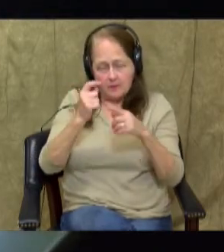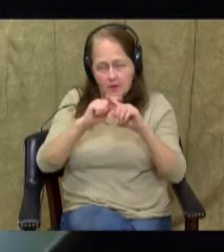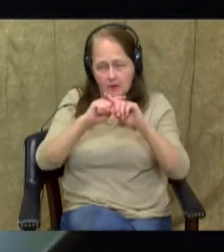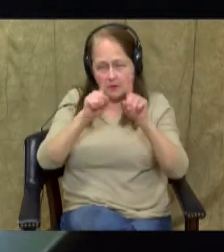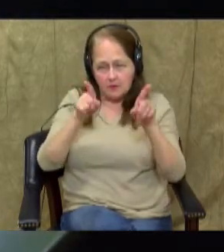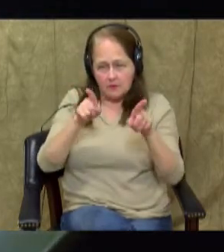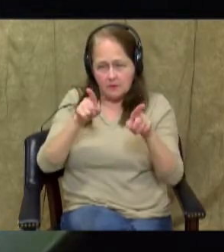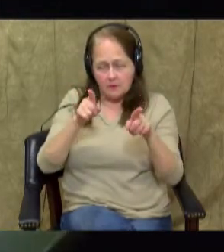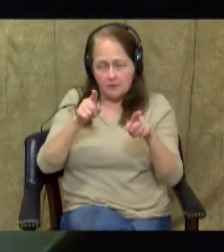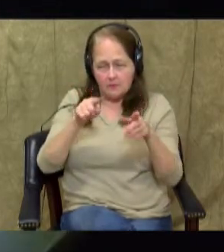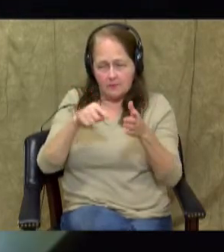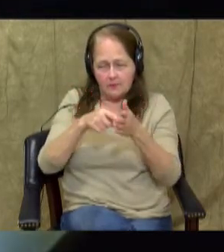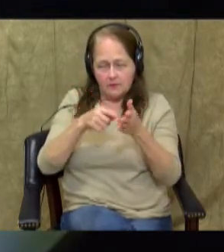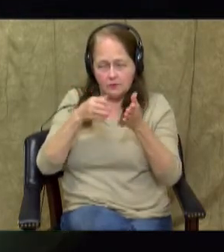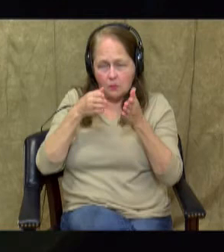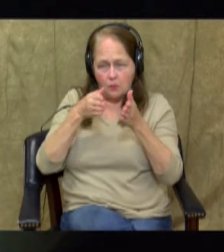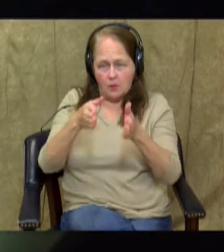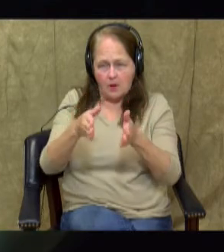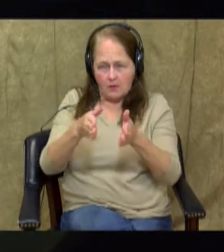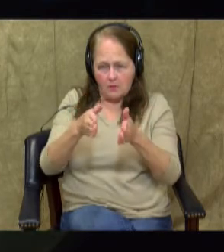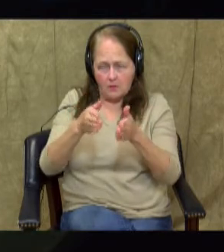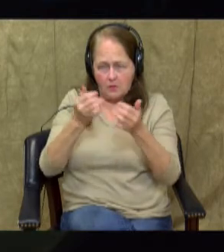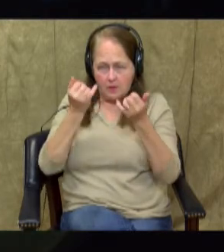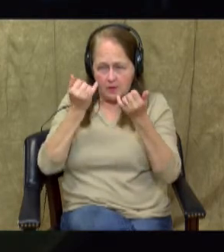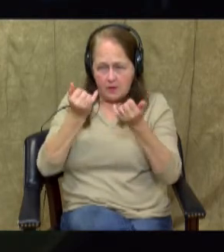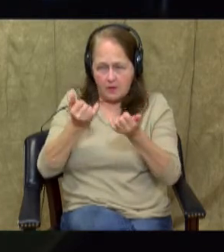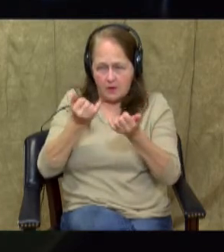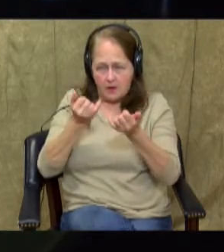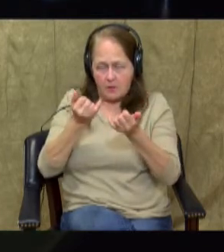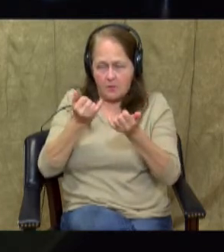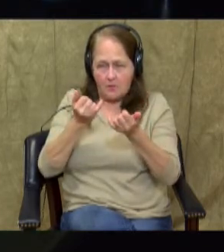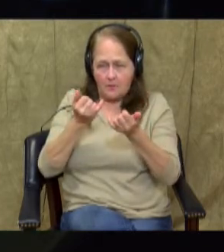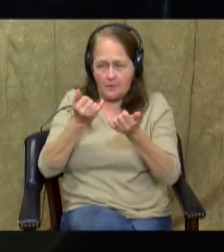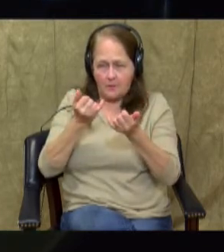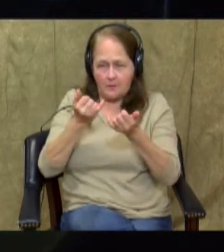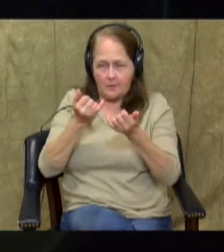for us doing it this way. All right, so now